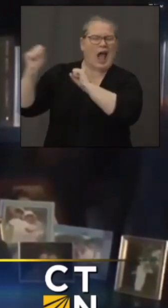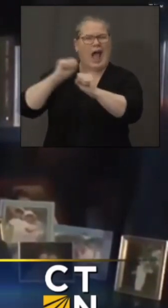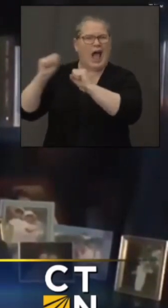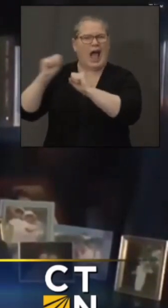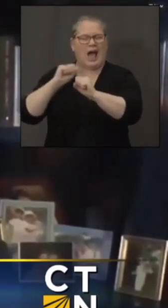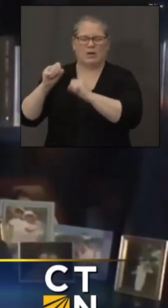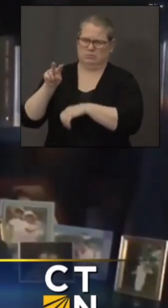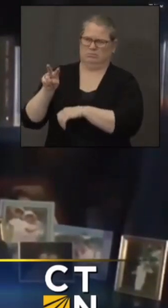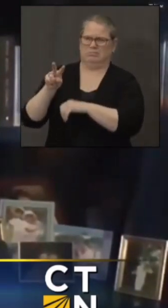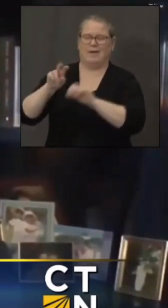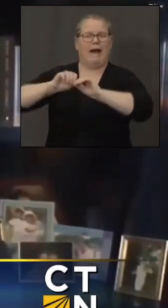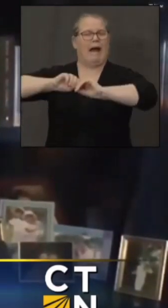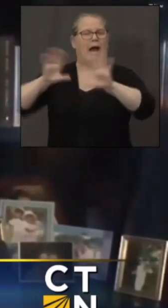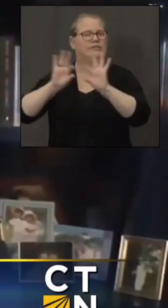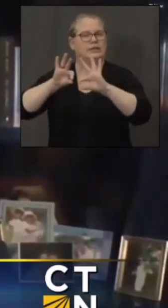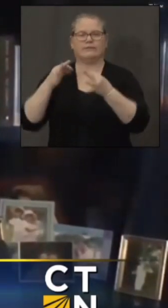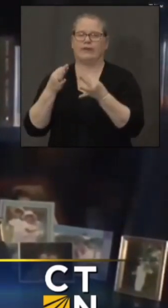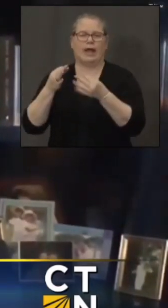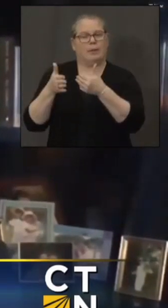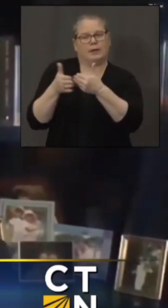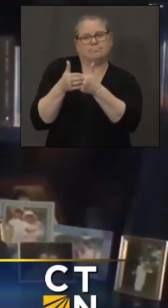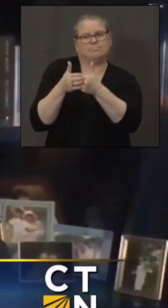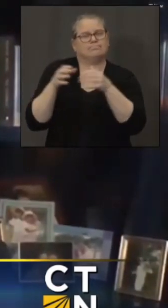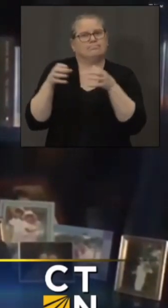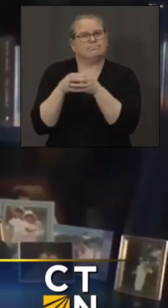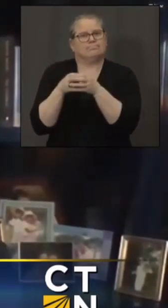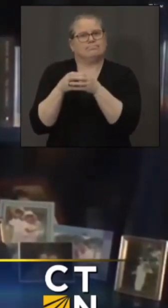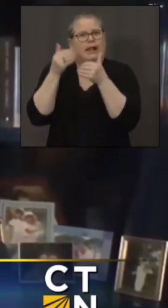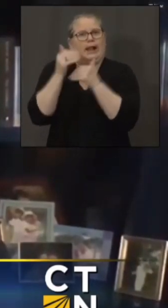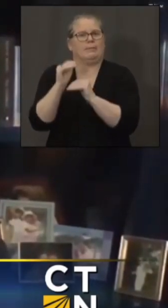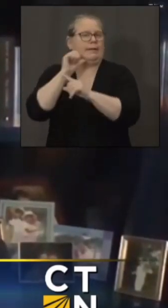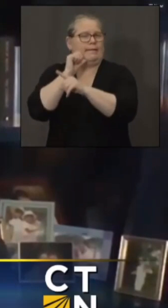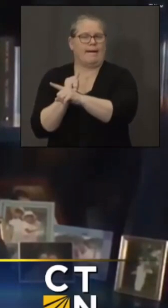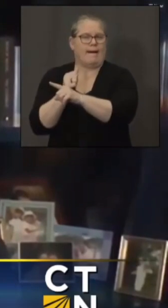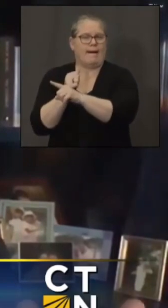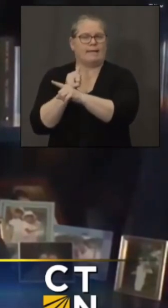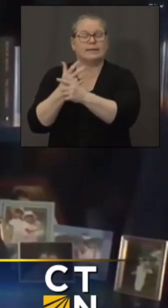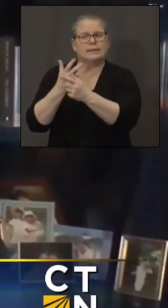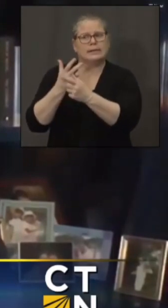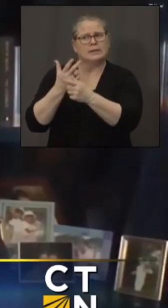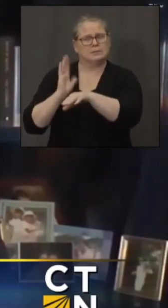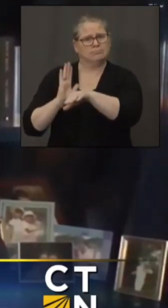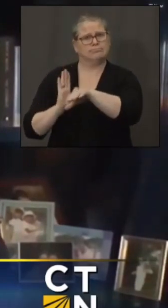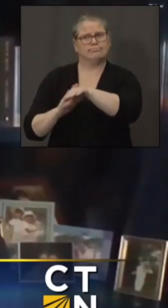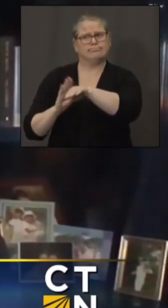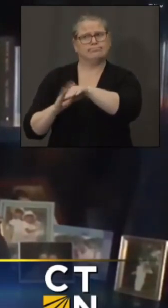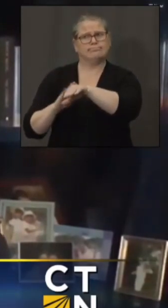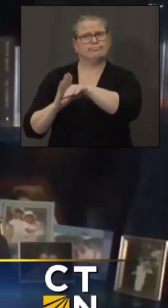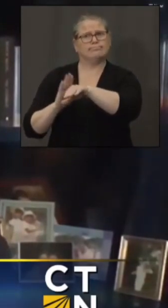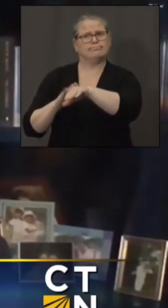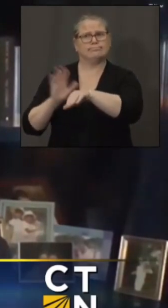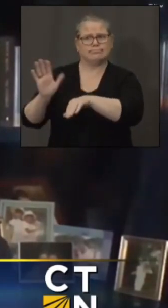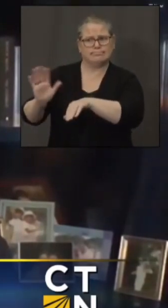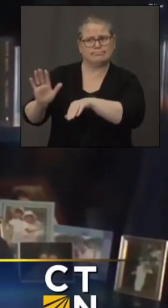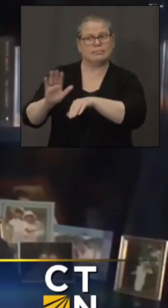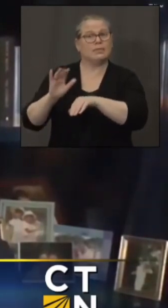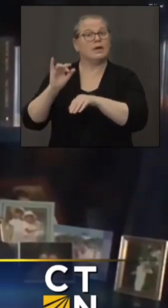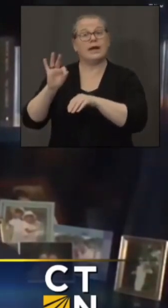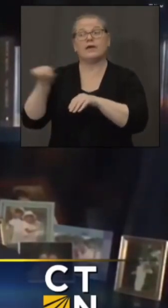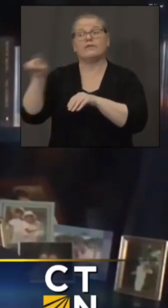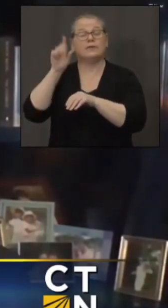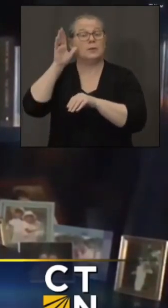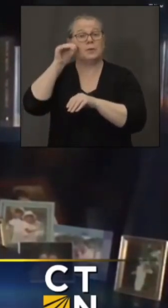your family at risk, your neighbors at risk, and everybody you're in contact at risk over the next period of time. If somebody is defiant and